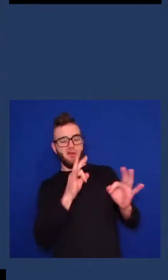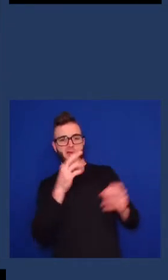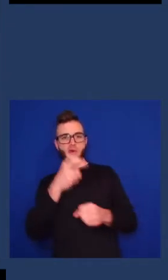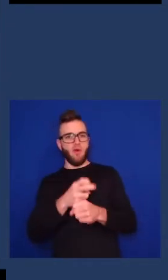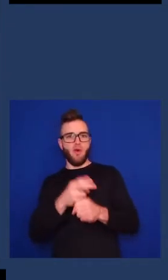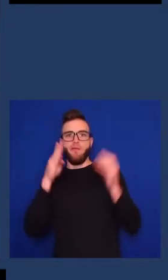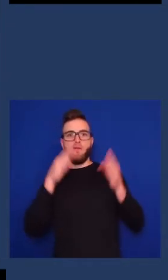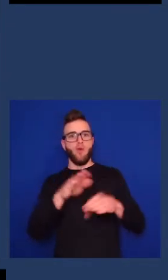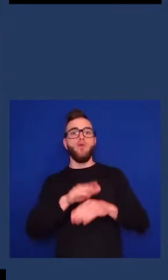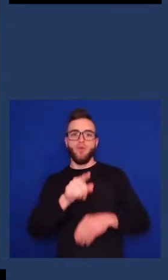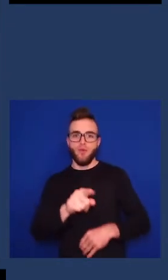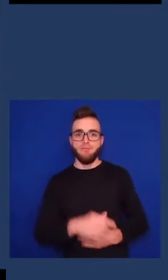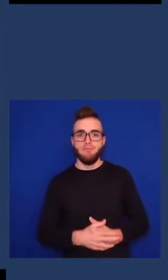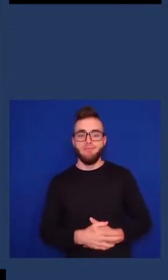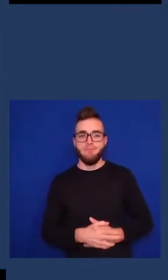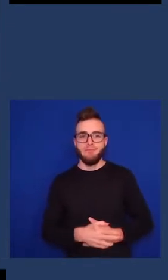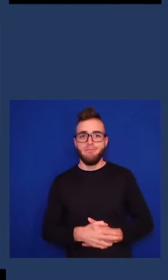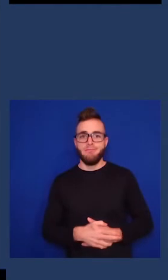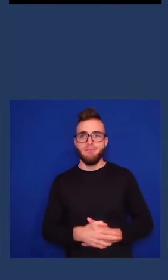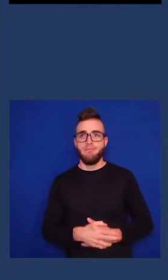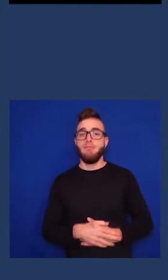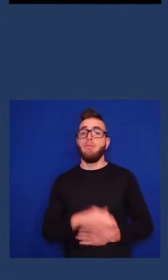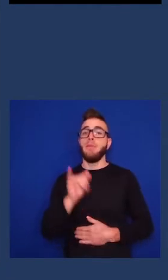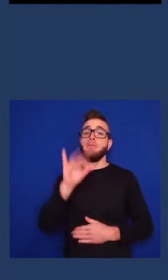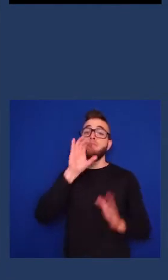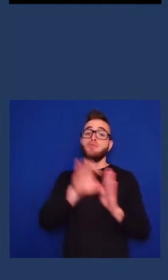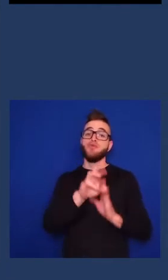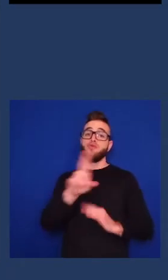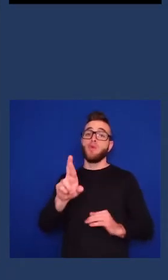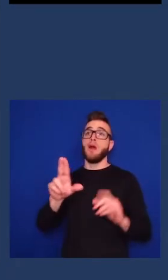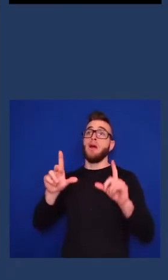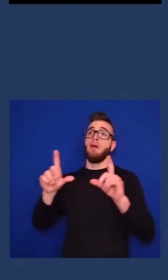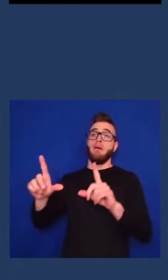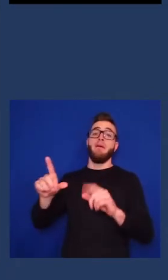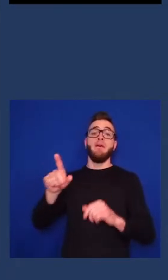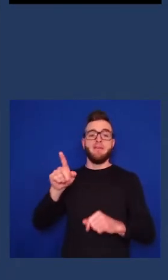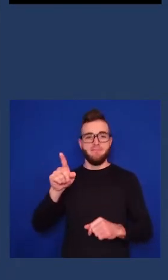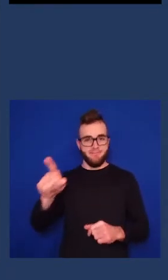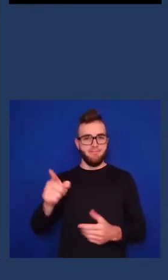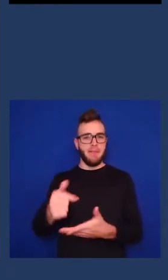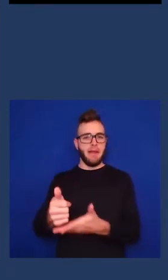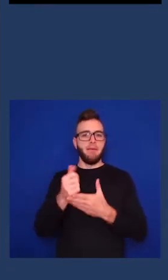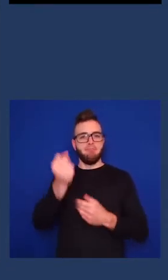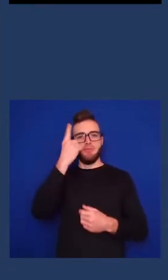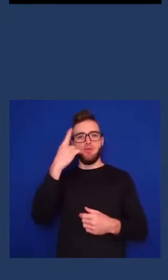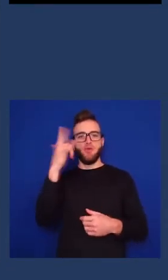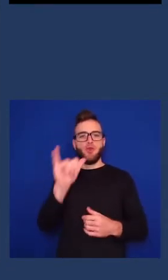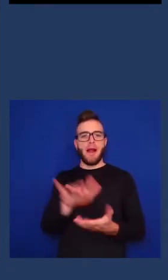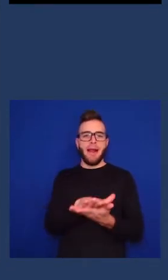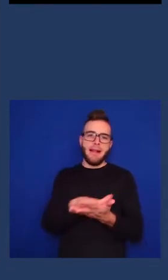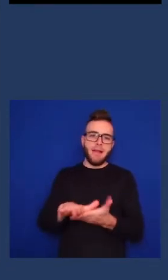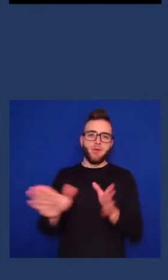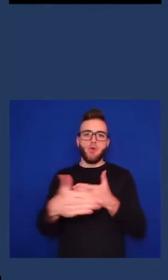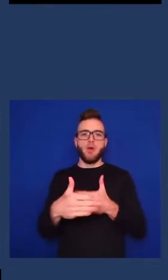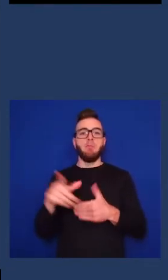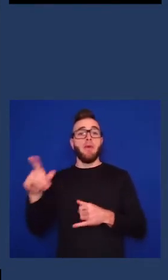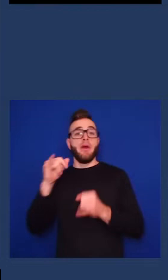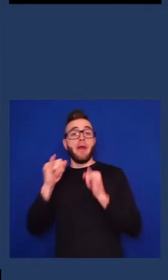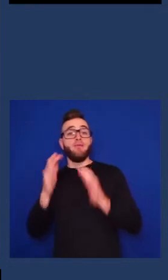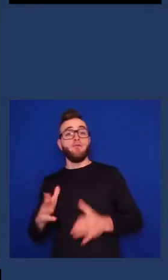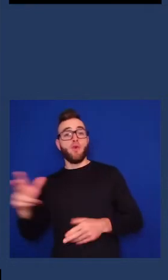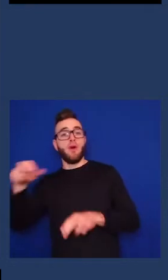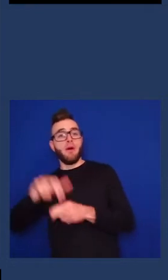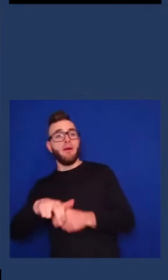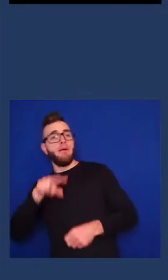successful. The other picture on the right really shows what a clean, well-lit room can look like, which will help that interview focus on you for that interview